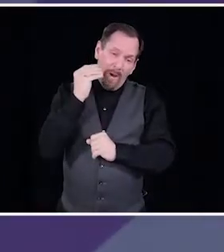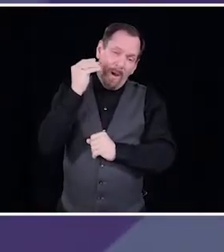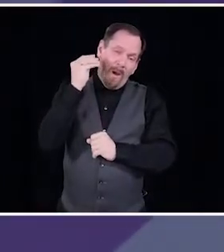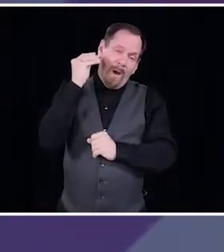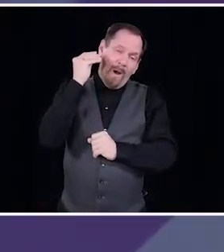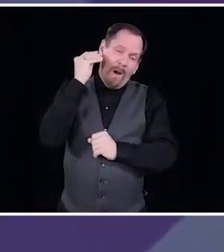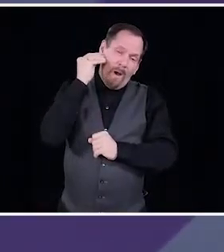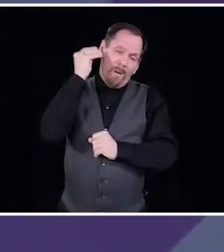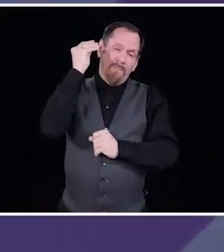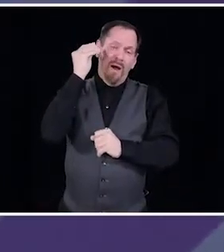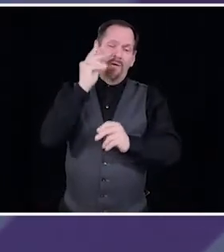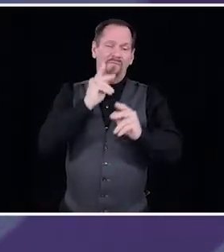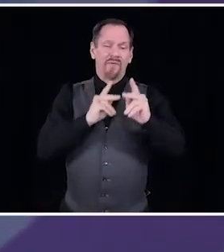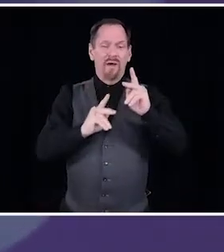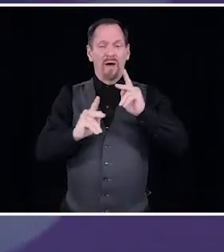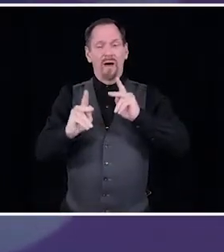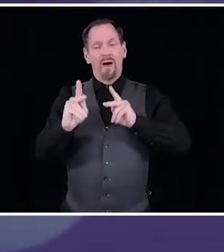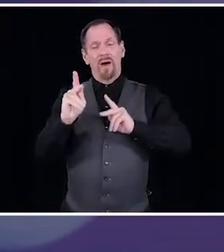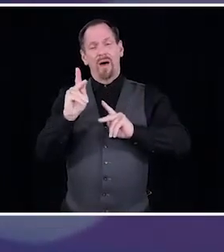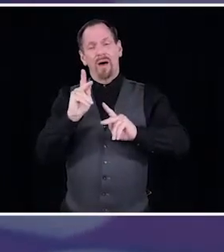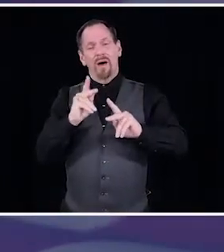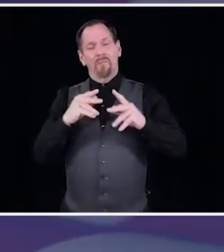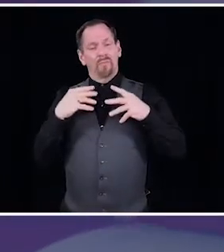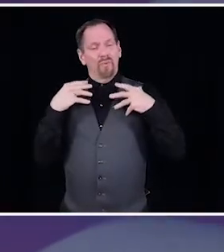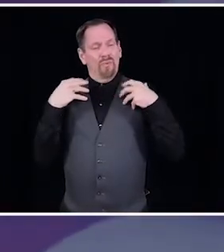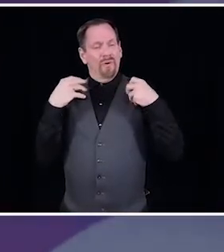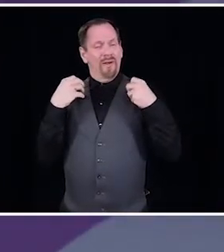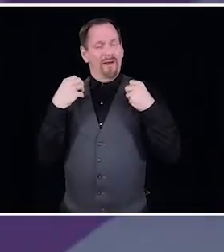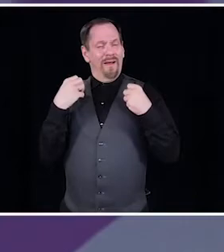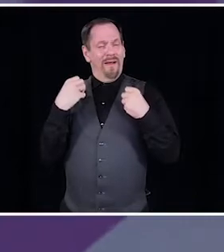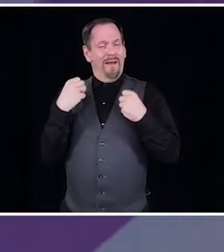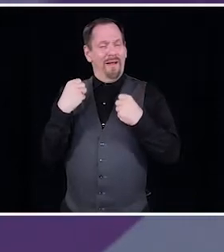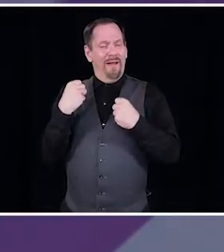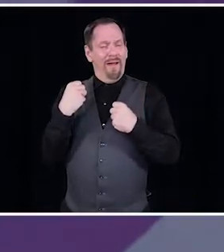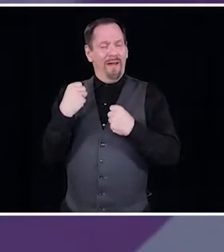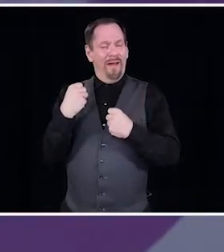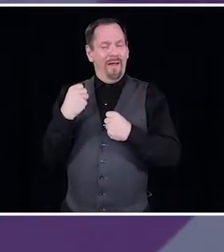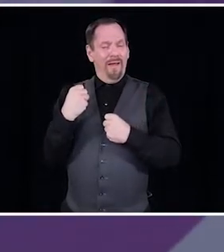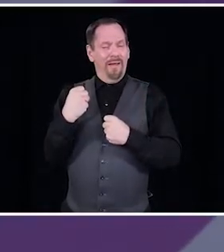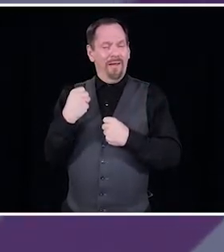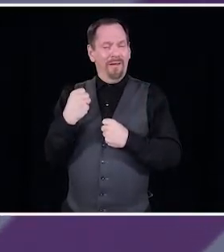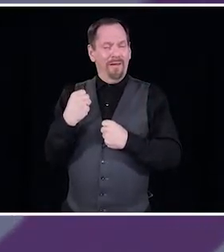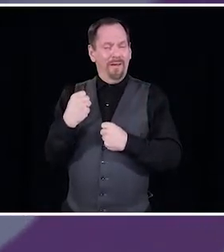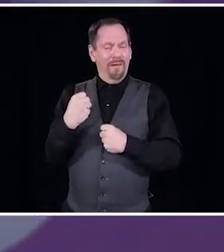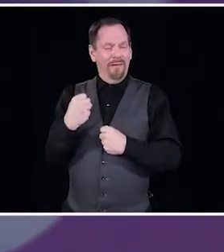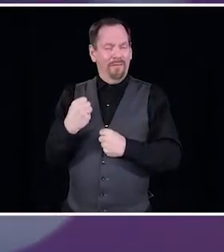and the home of the